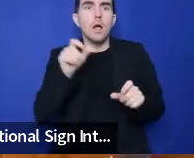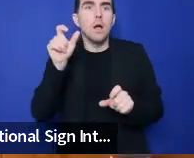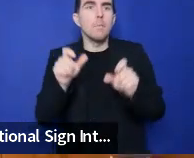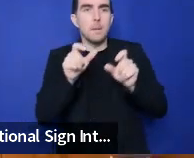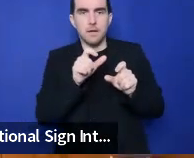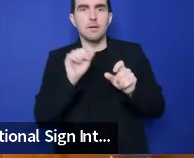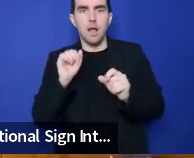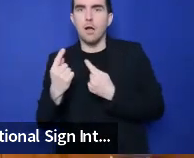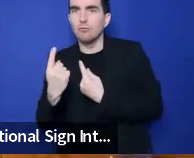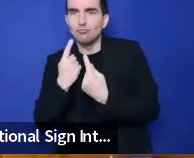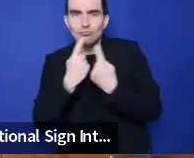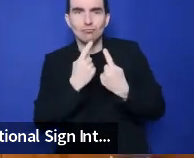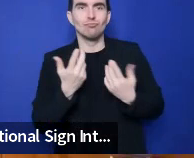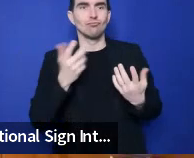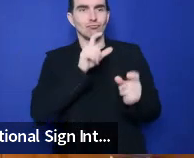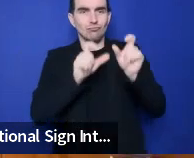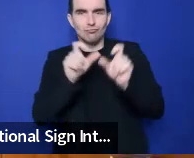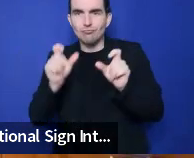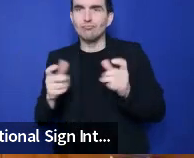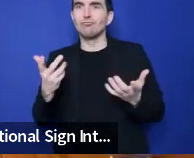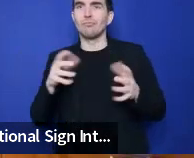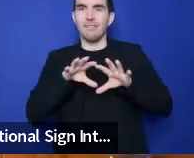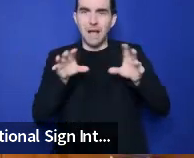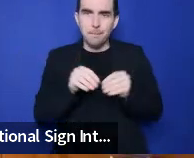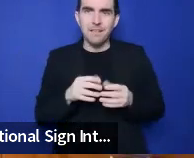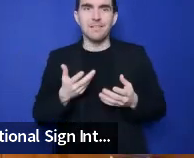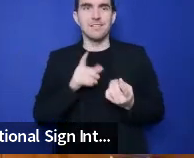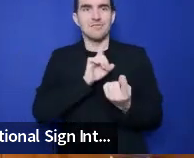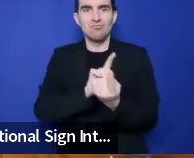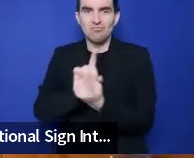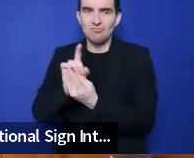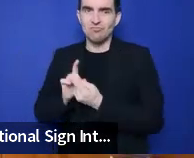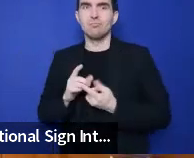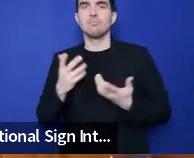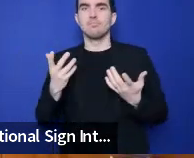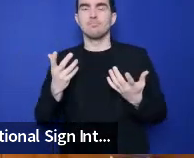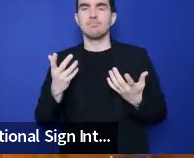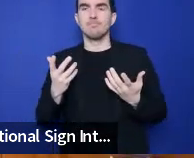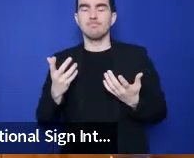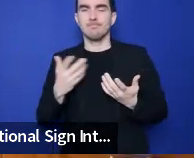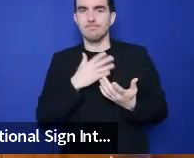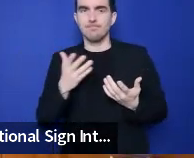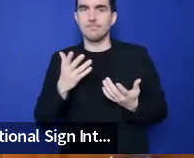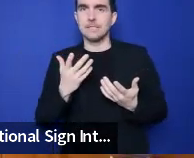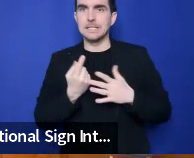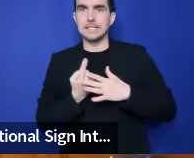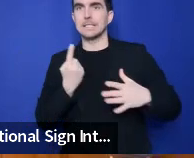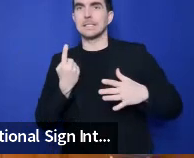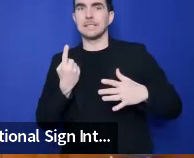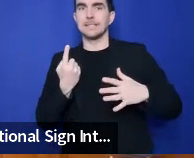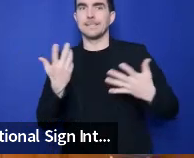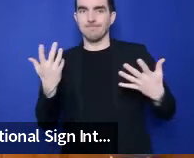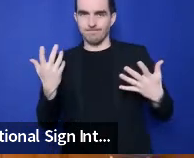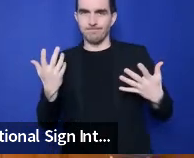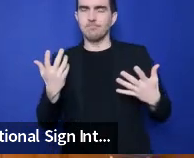So where did it all start, or how did the journey of inclusive social protection in Tonga begin? ADB piloted